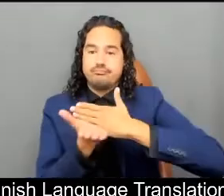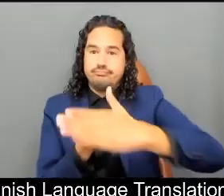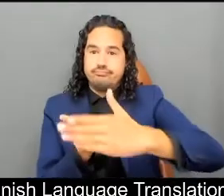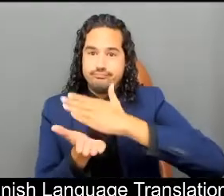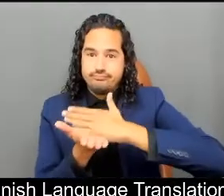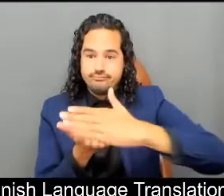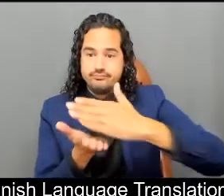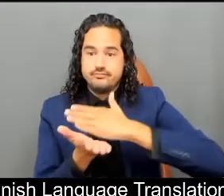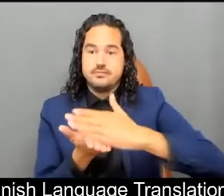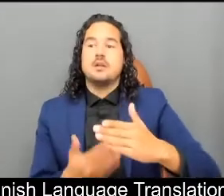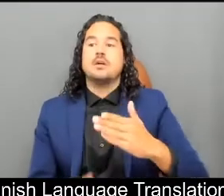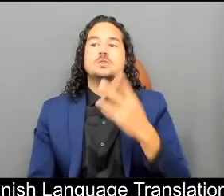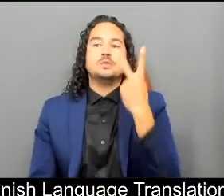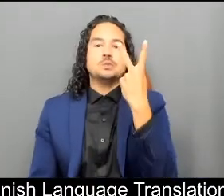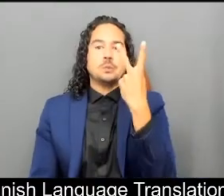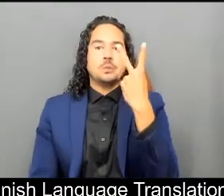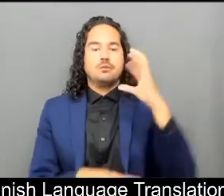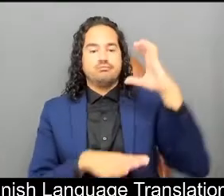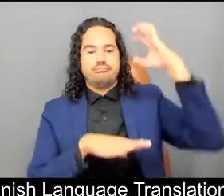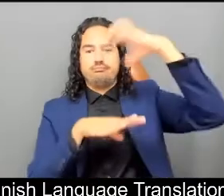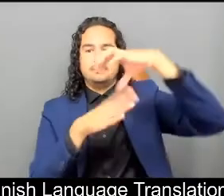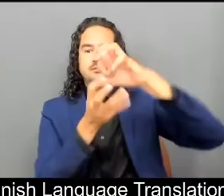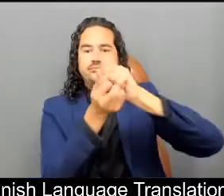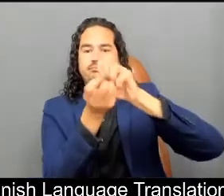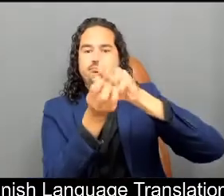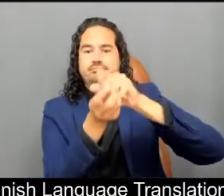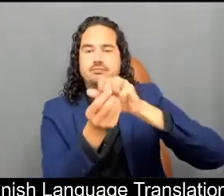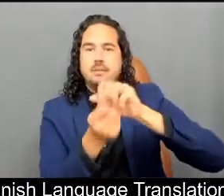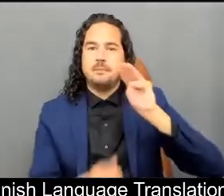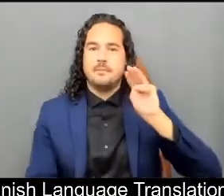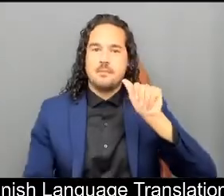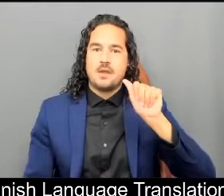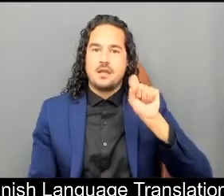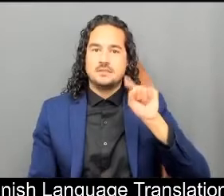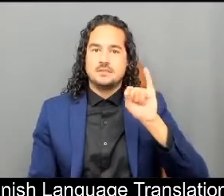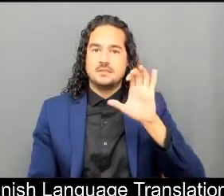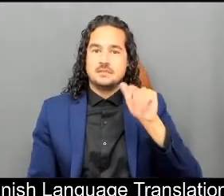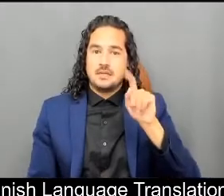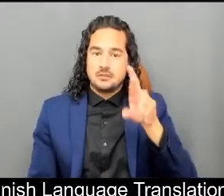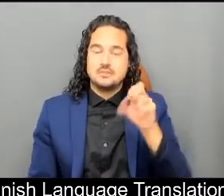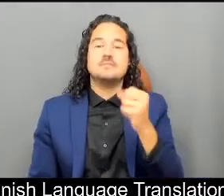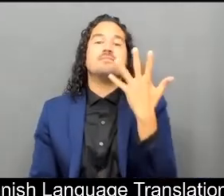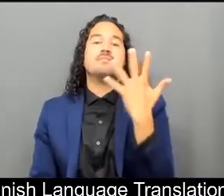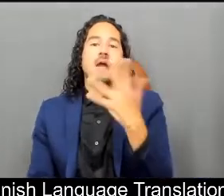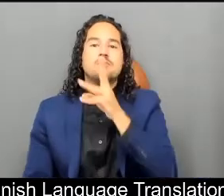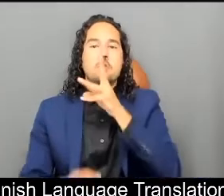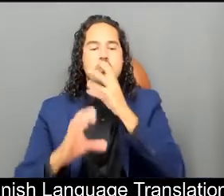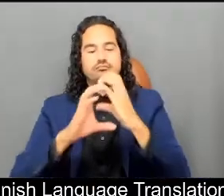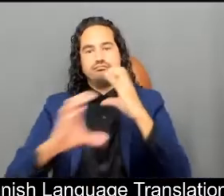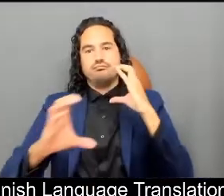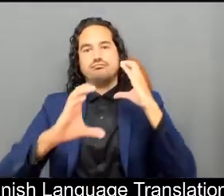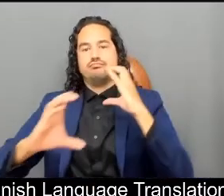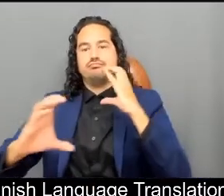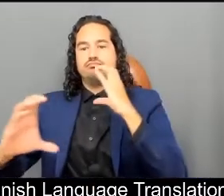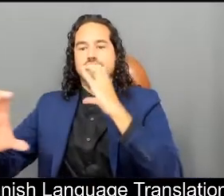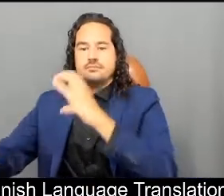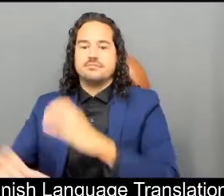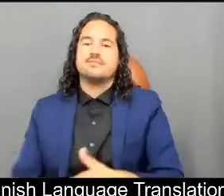tenders. That concludes today's briefing. Thank you for tuning in. Stay safe, and we'll see you here tomorrow.